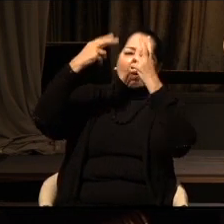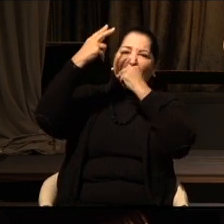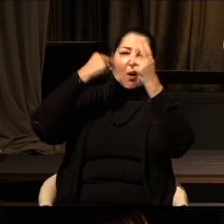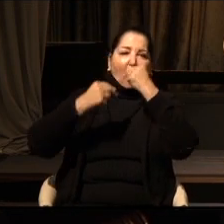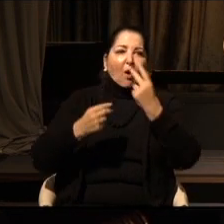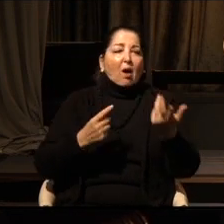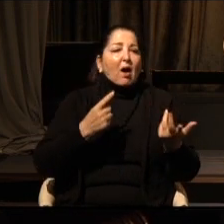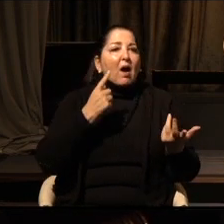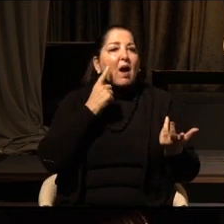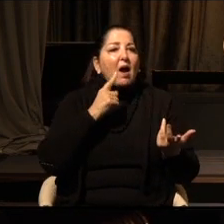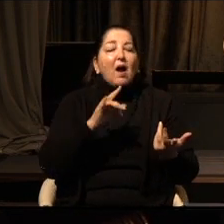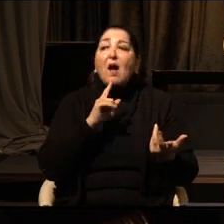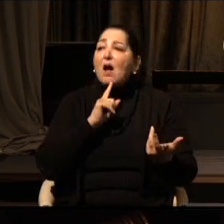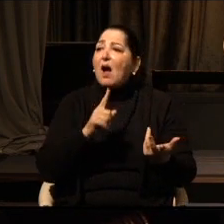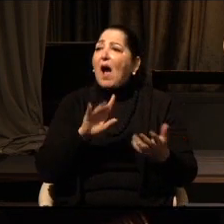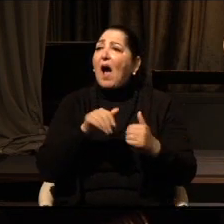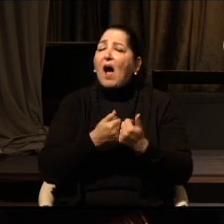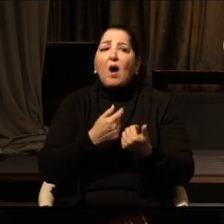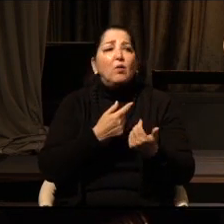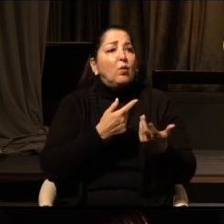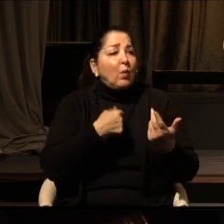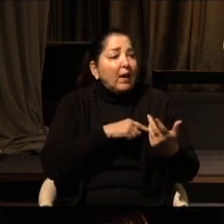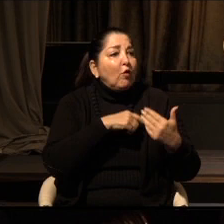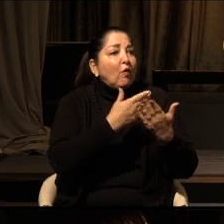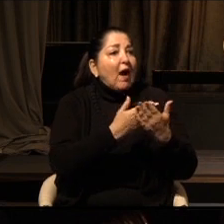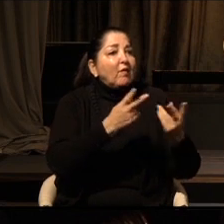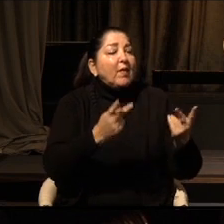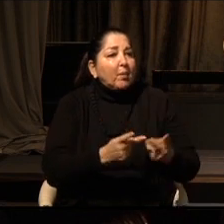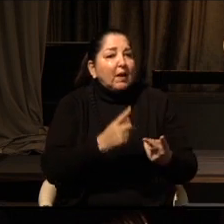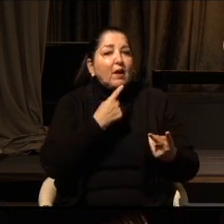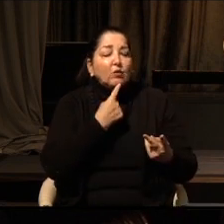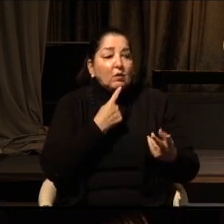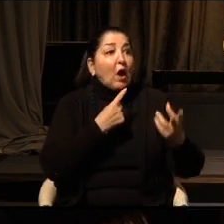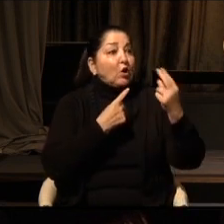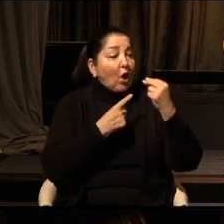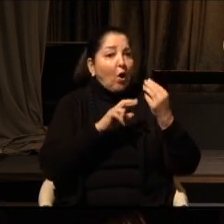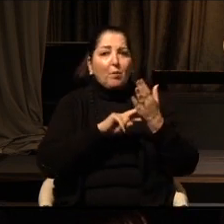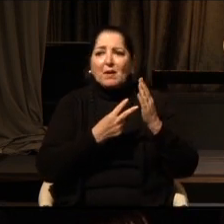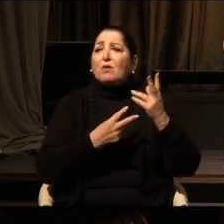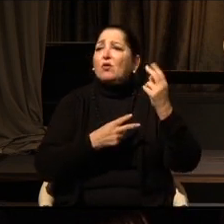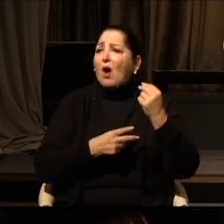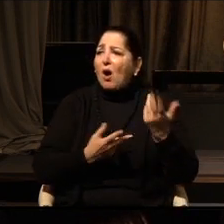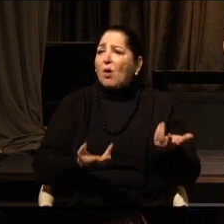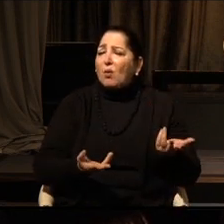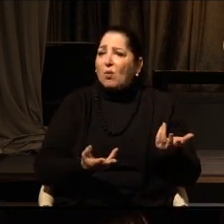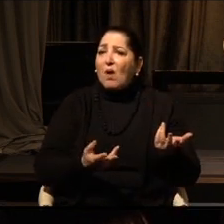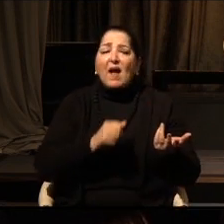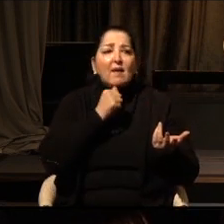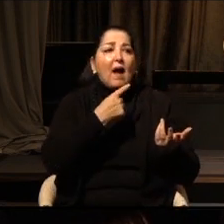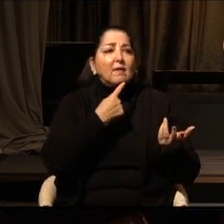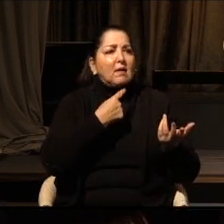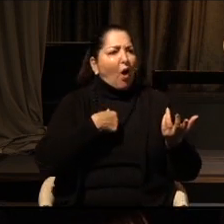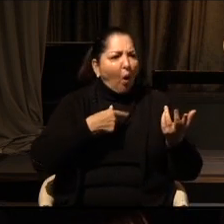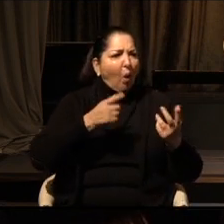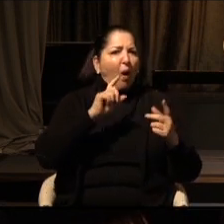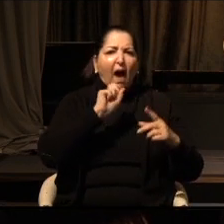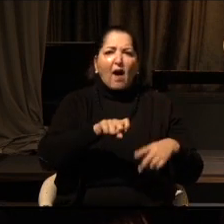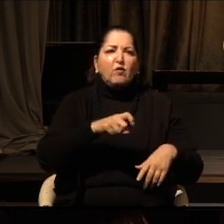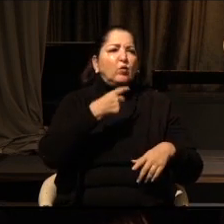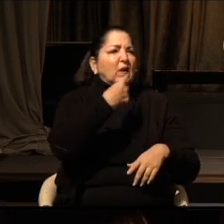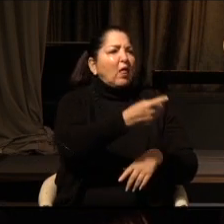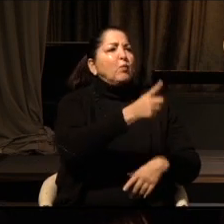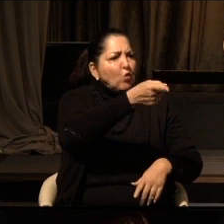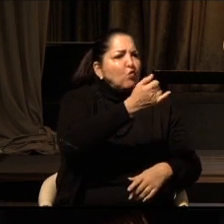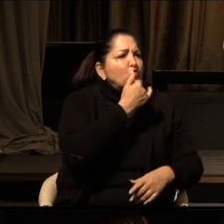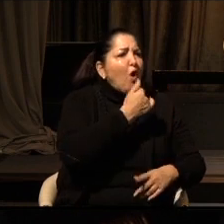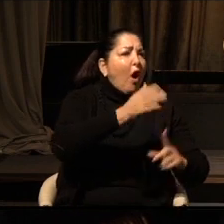not an invitation to be convinced that you're wrong? And how do we connect back to the reasons we got into this business in the first place and see our colleagues across the aisle